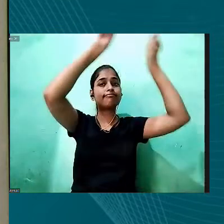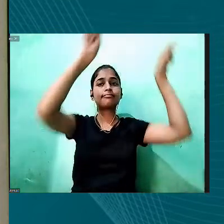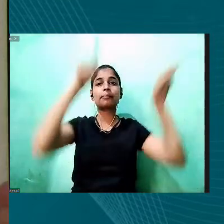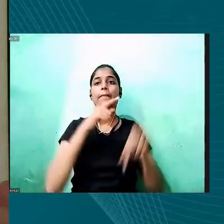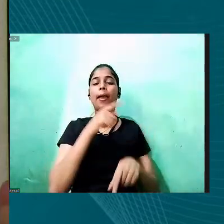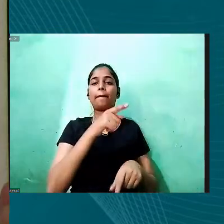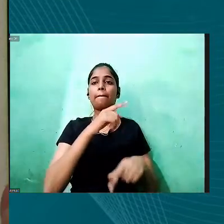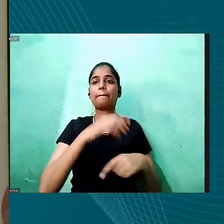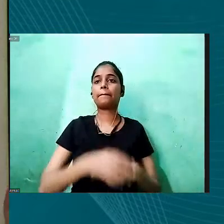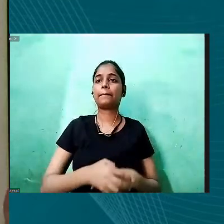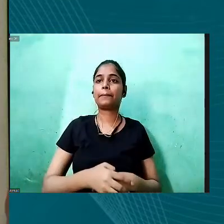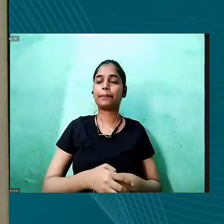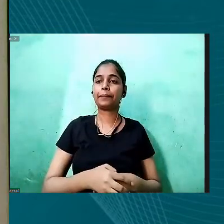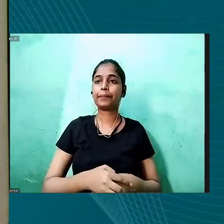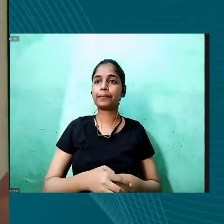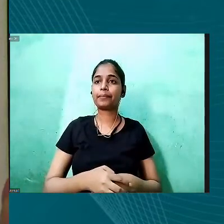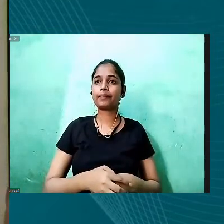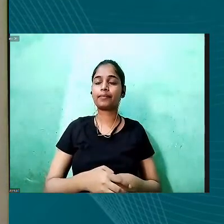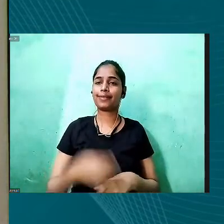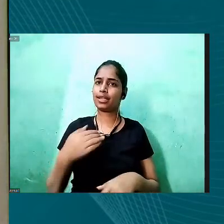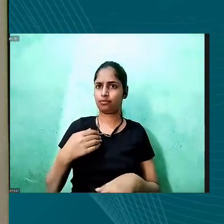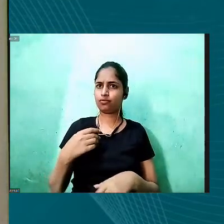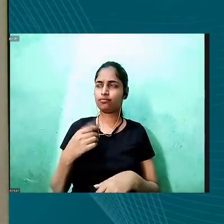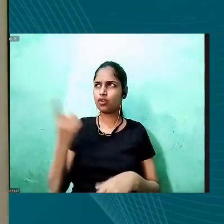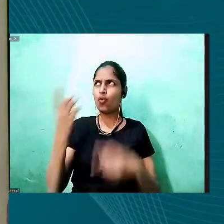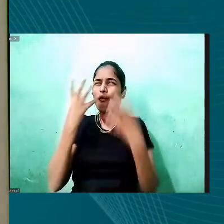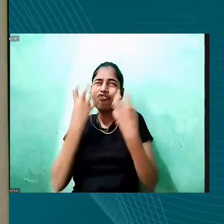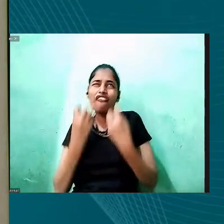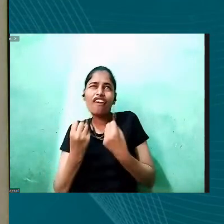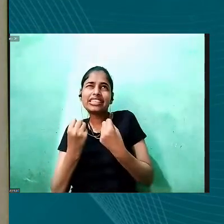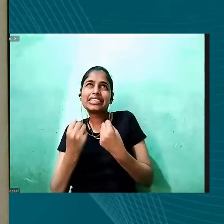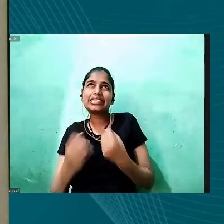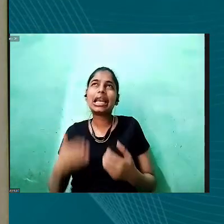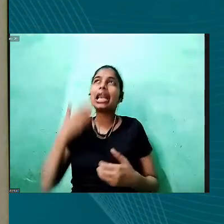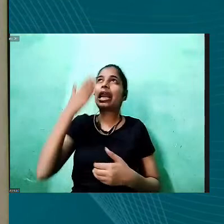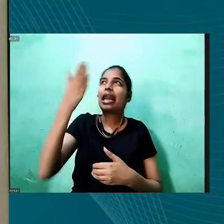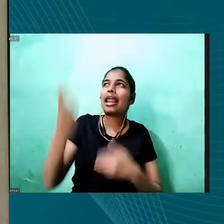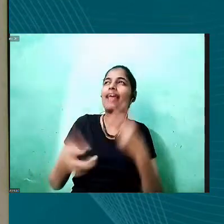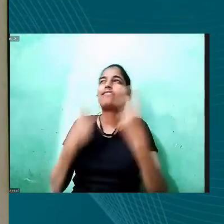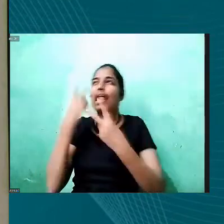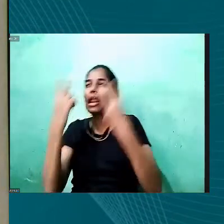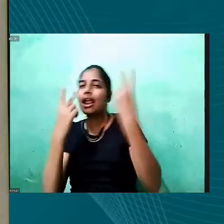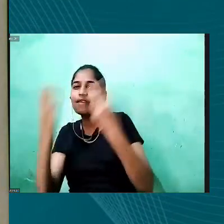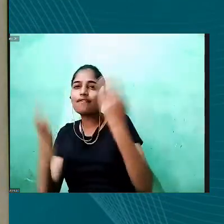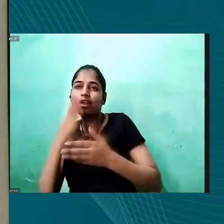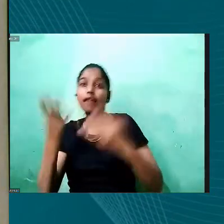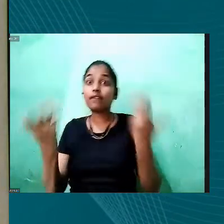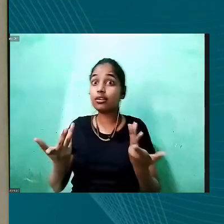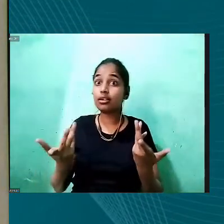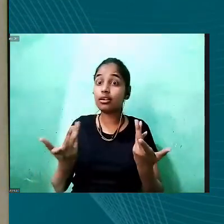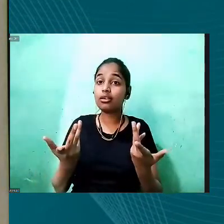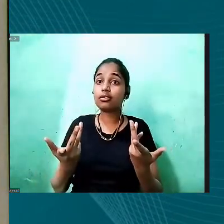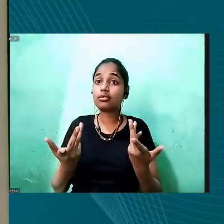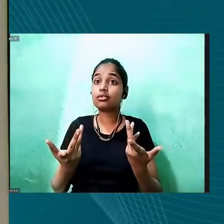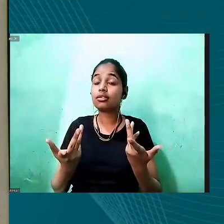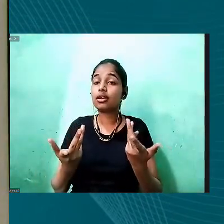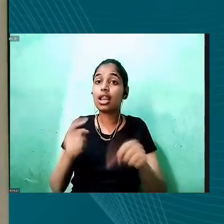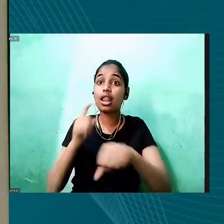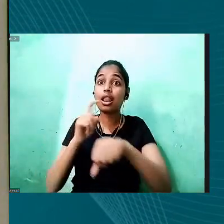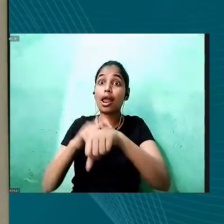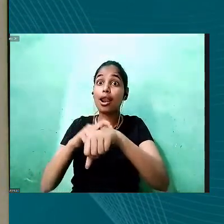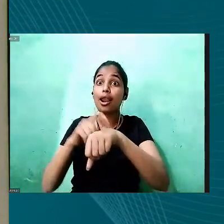have to travel, this is more than 5,000 miles. Delhi to Iraq is 5,000